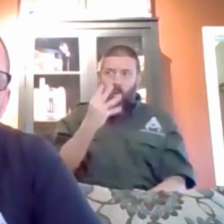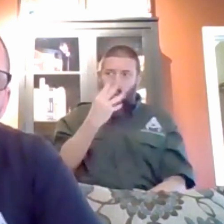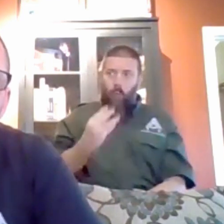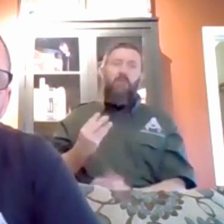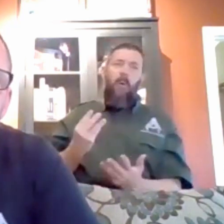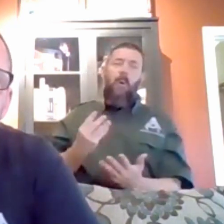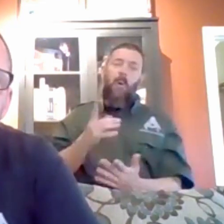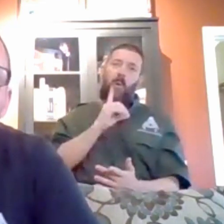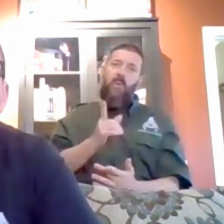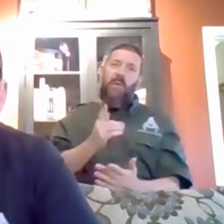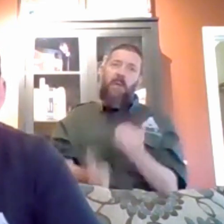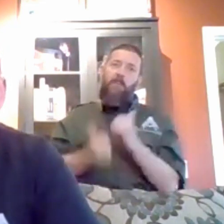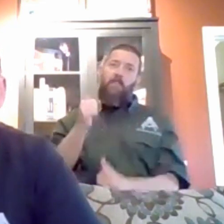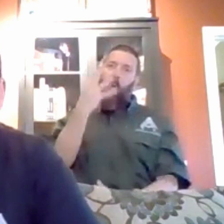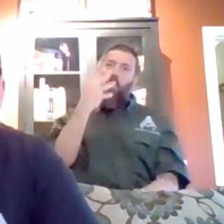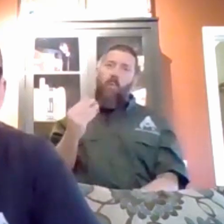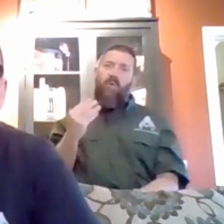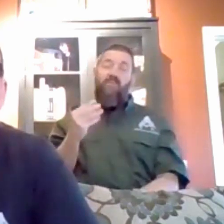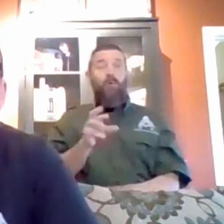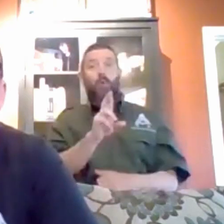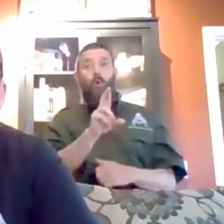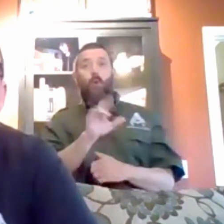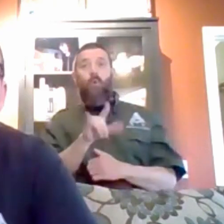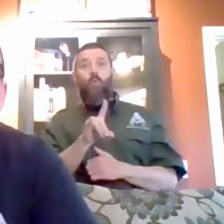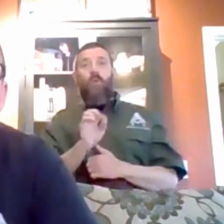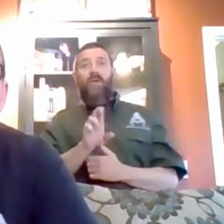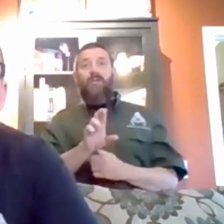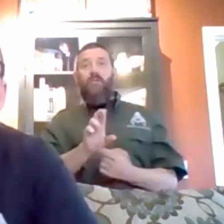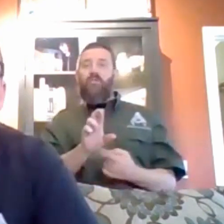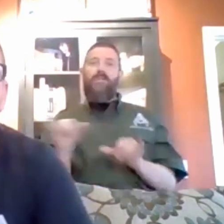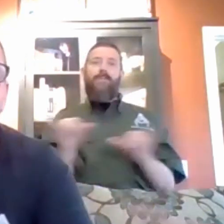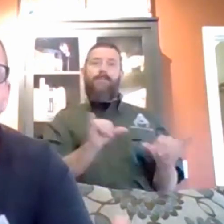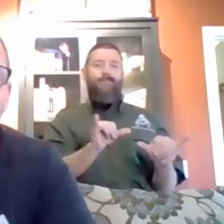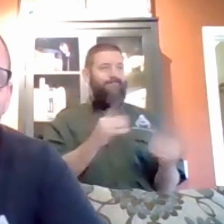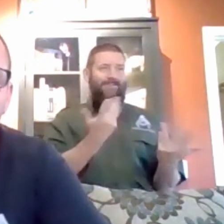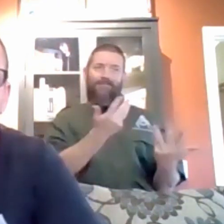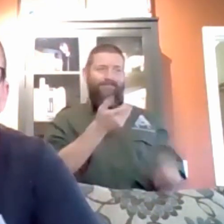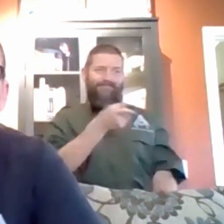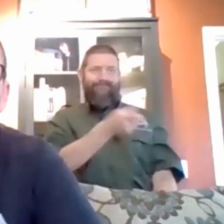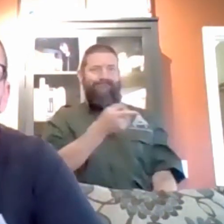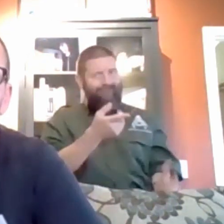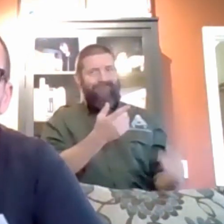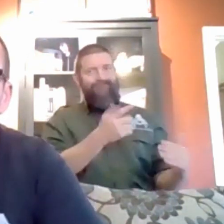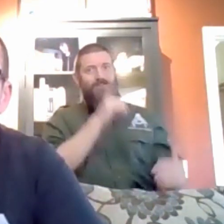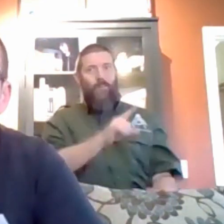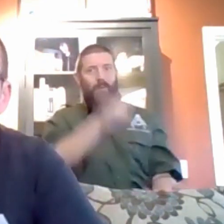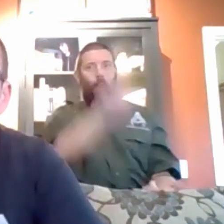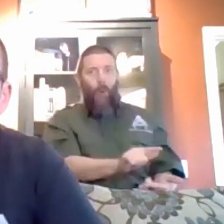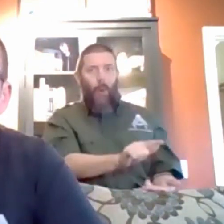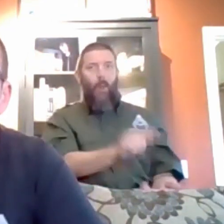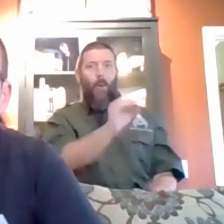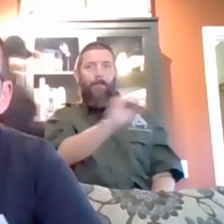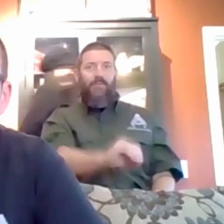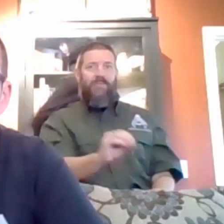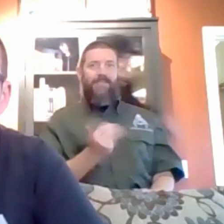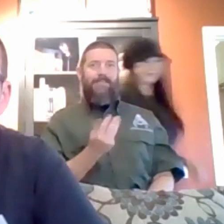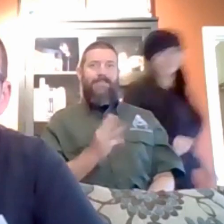pretty much is a wolf. And then we did Ryder, she was 16%, and a million other things in there